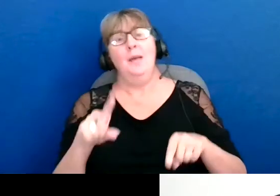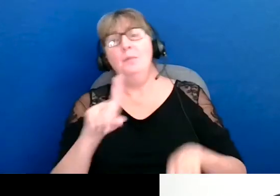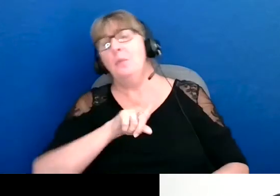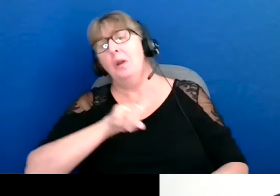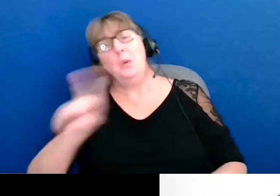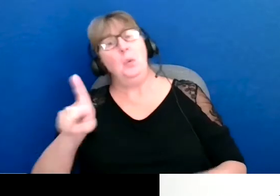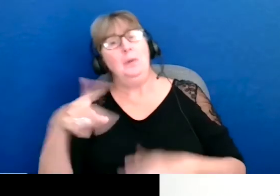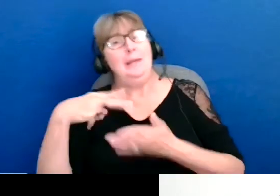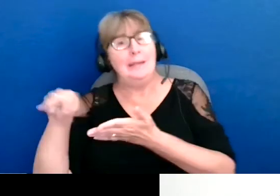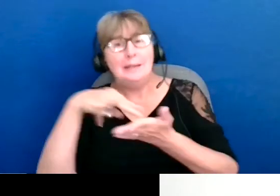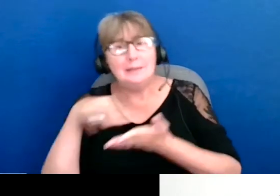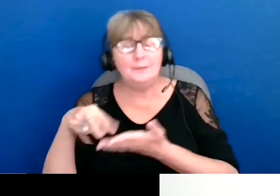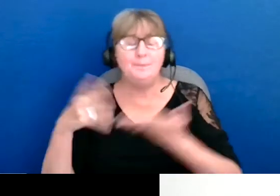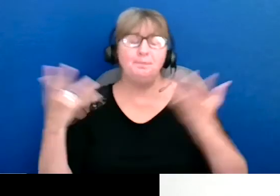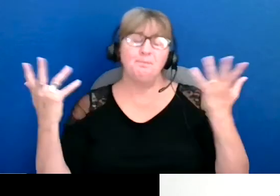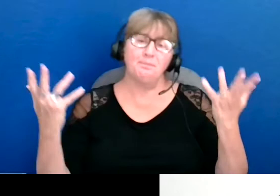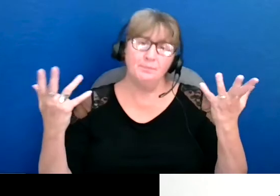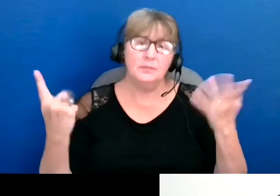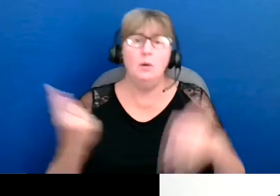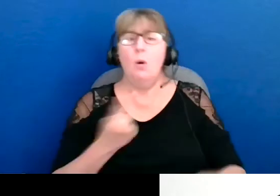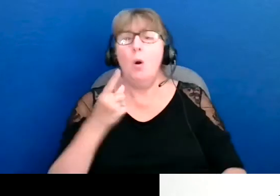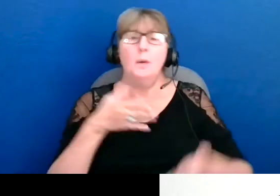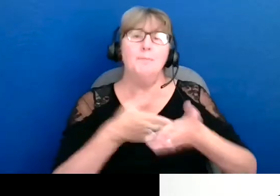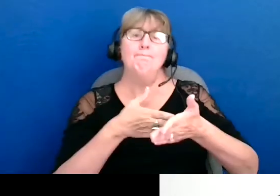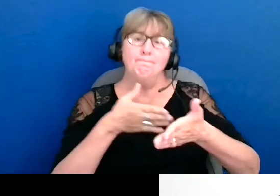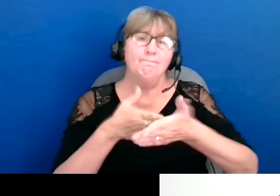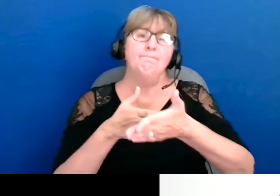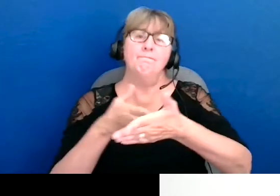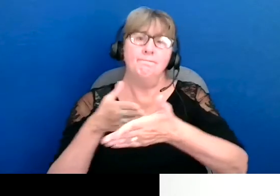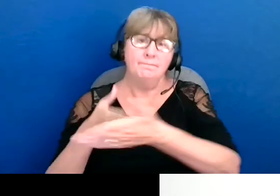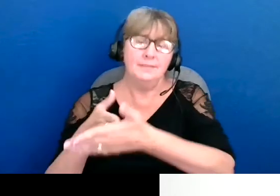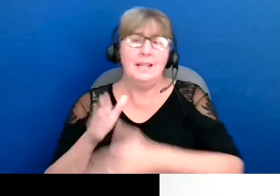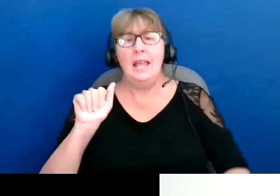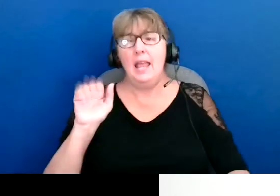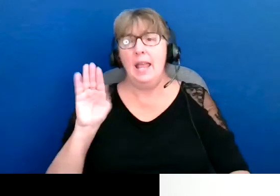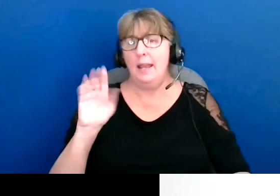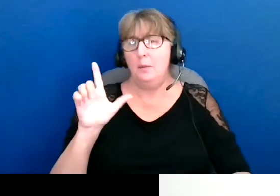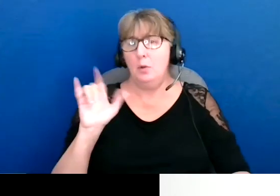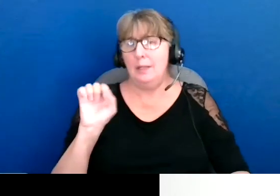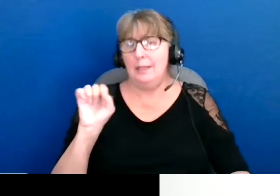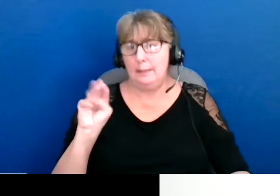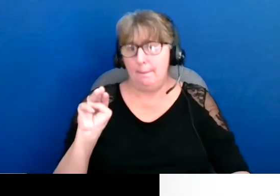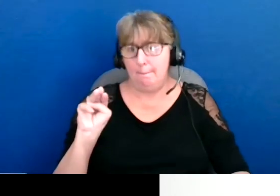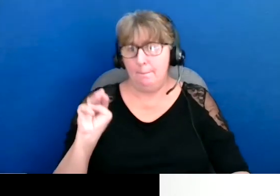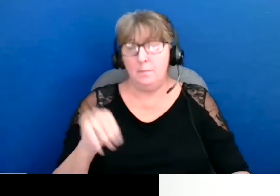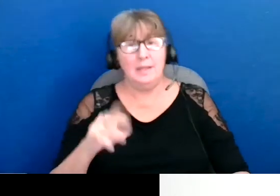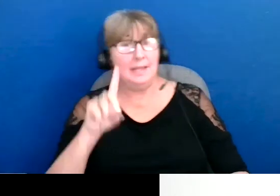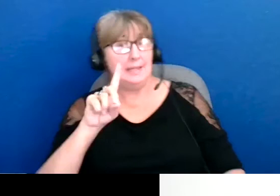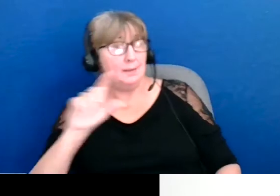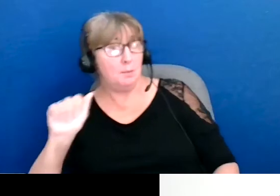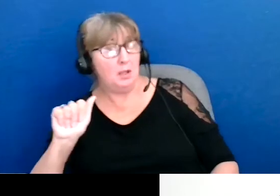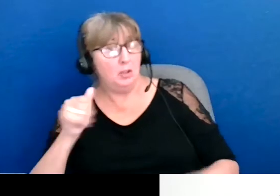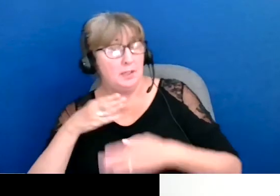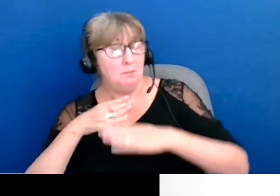dancing. So that's my biggest barrier, ableism. My disability has never been my biggest